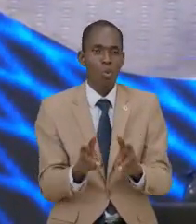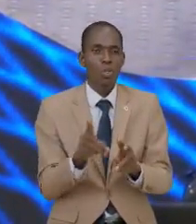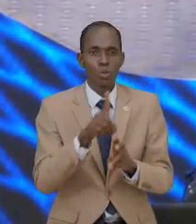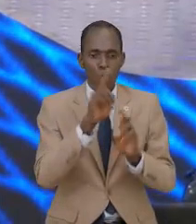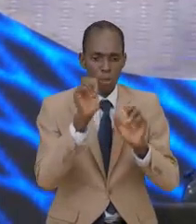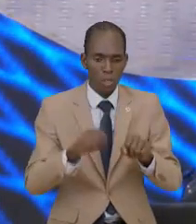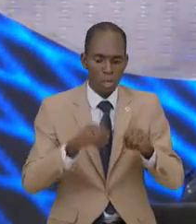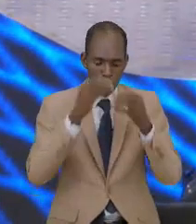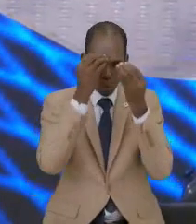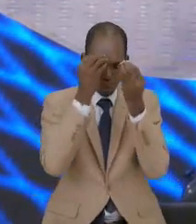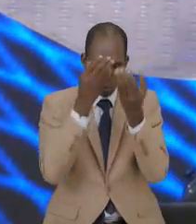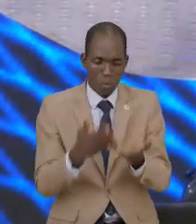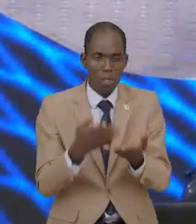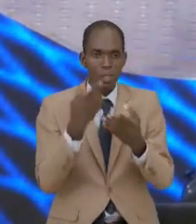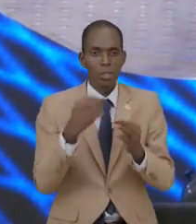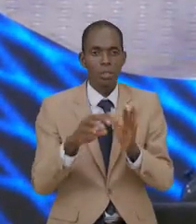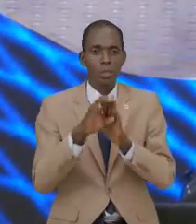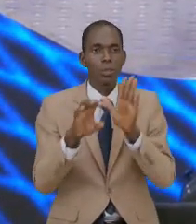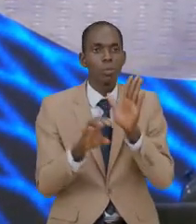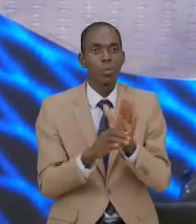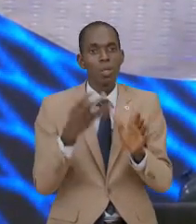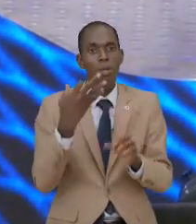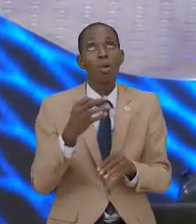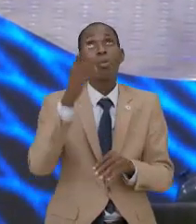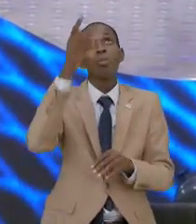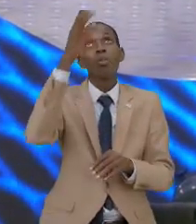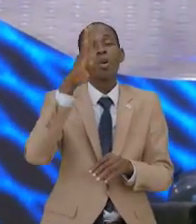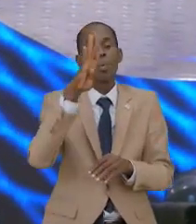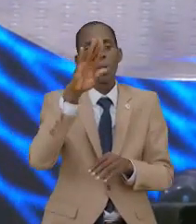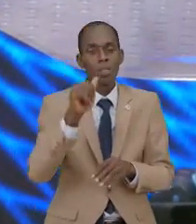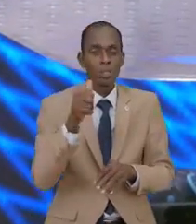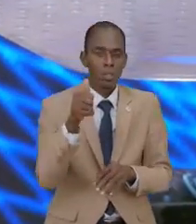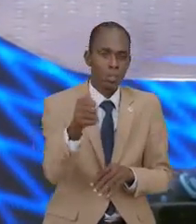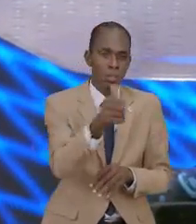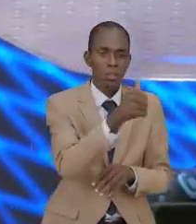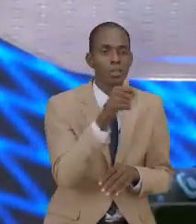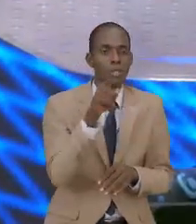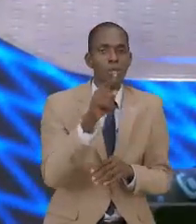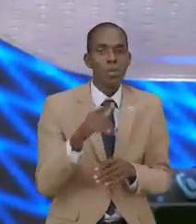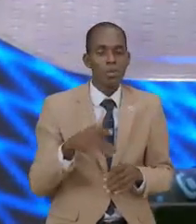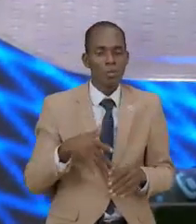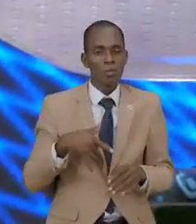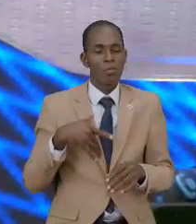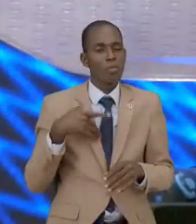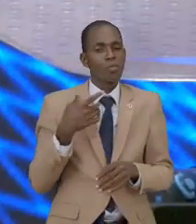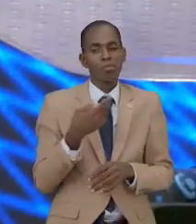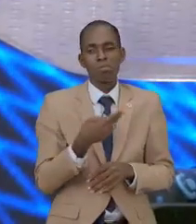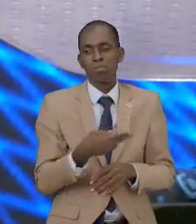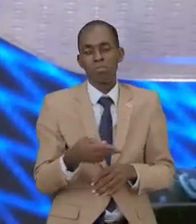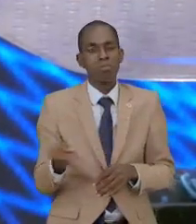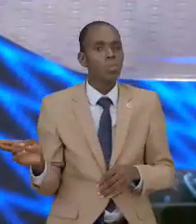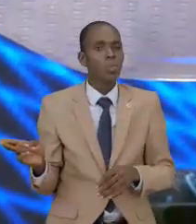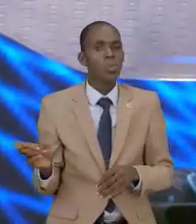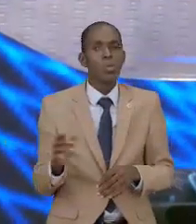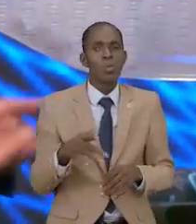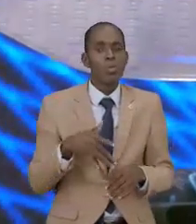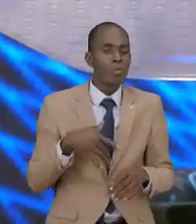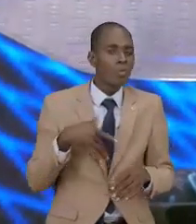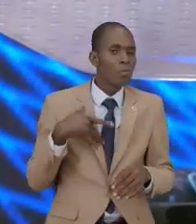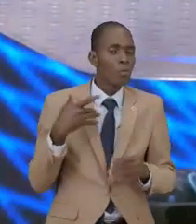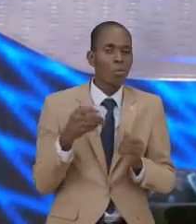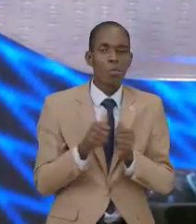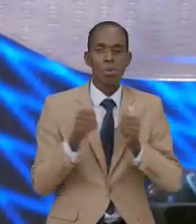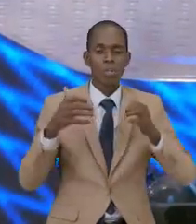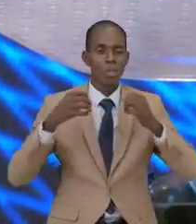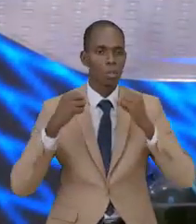obey the commandment of God by yourself. You'll feel wretched. You'll feel